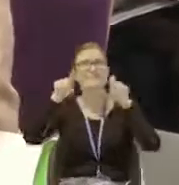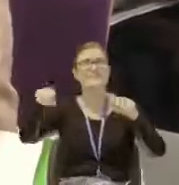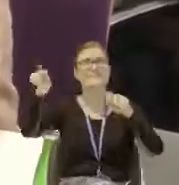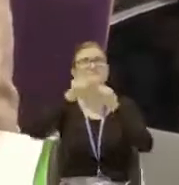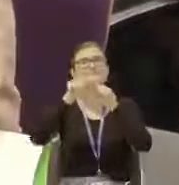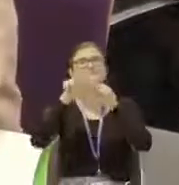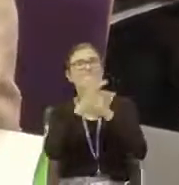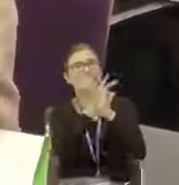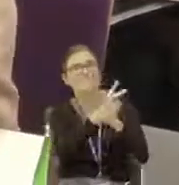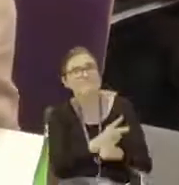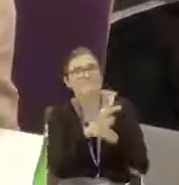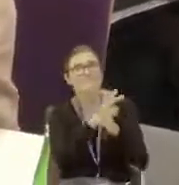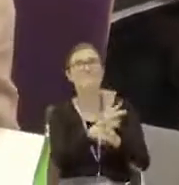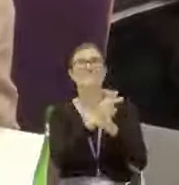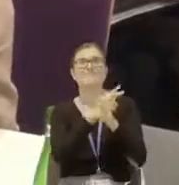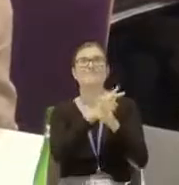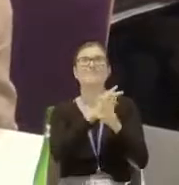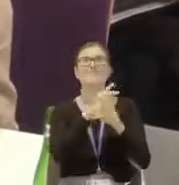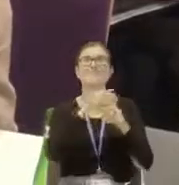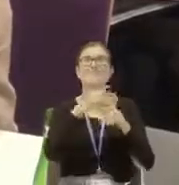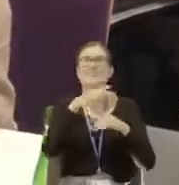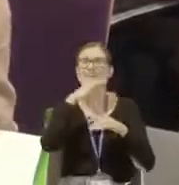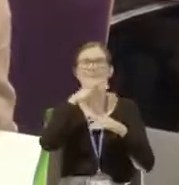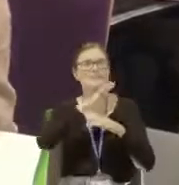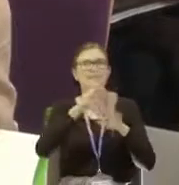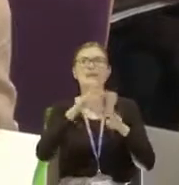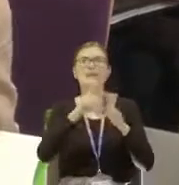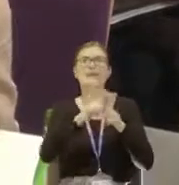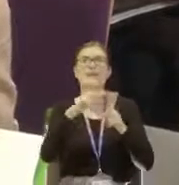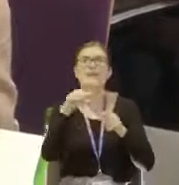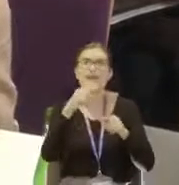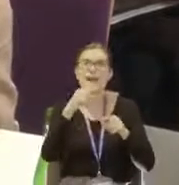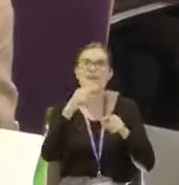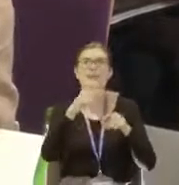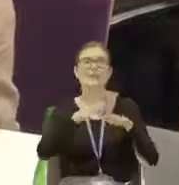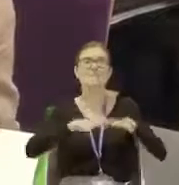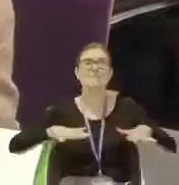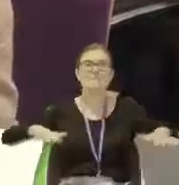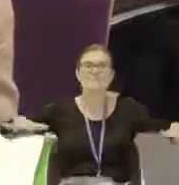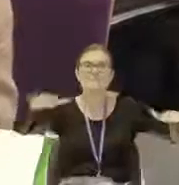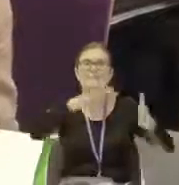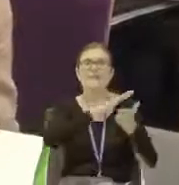beautiful fabric, like in my city where multiracial